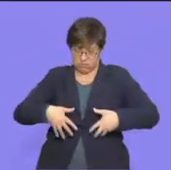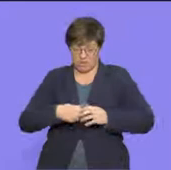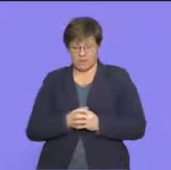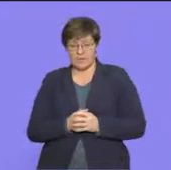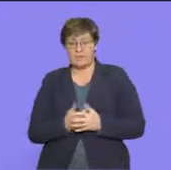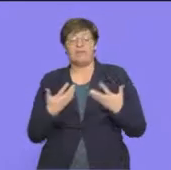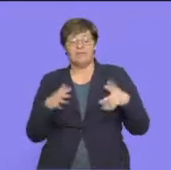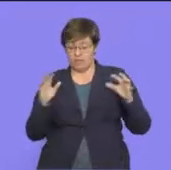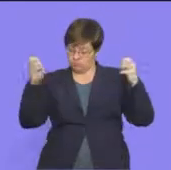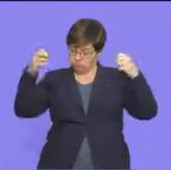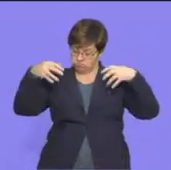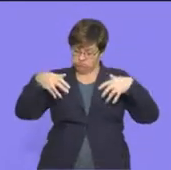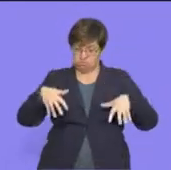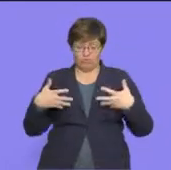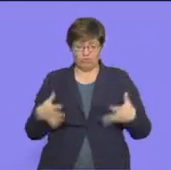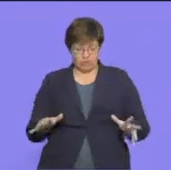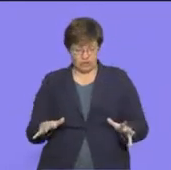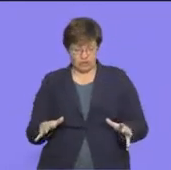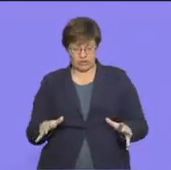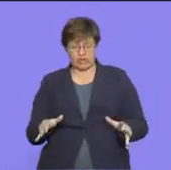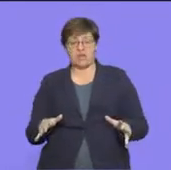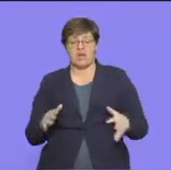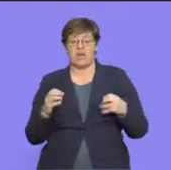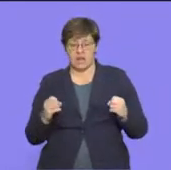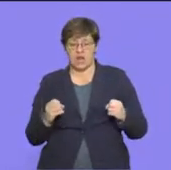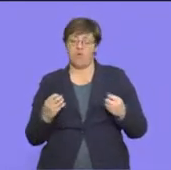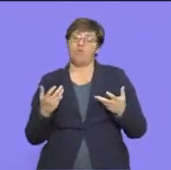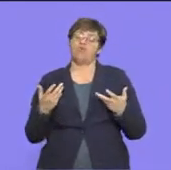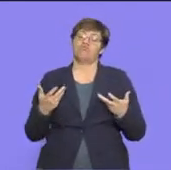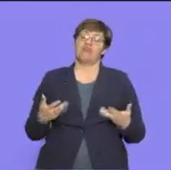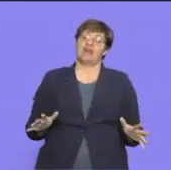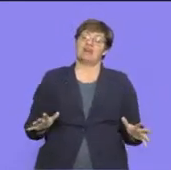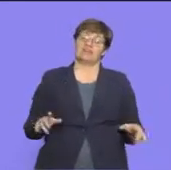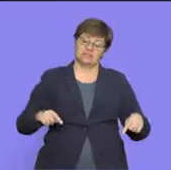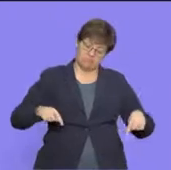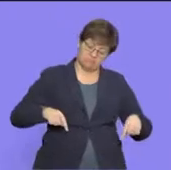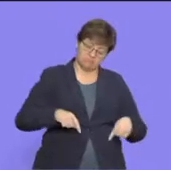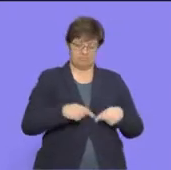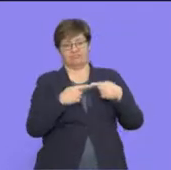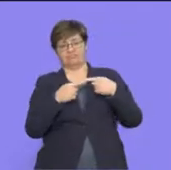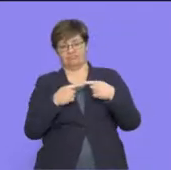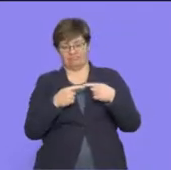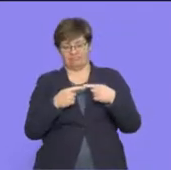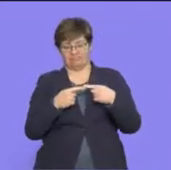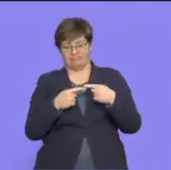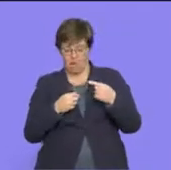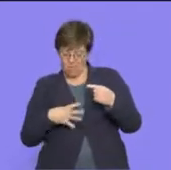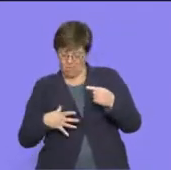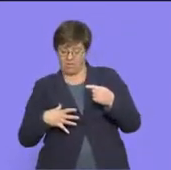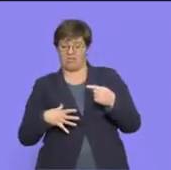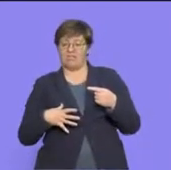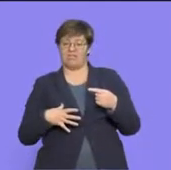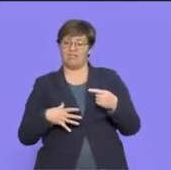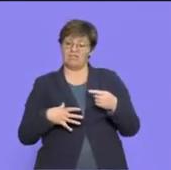it finishes rushing, what happens? Those valves must close. And we're going to see just now, we